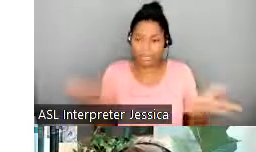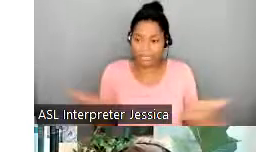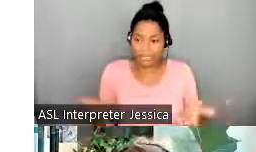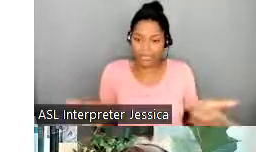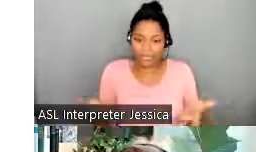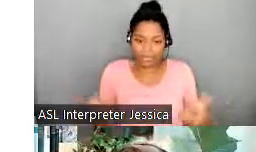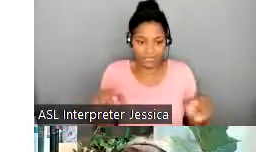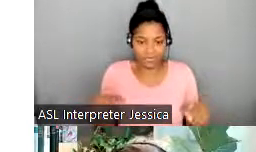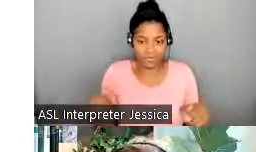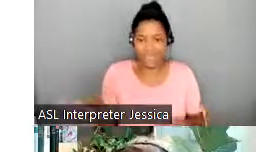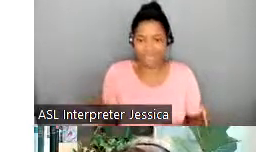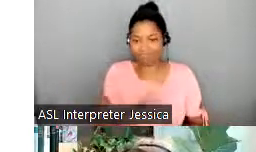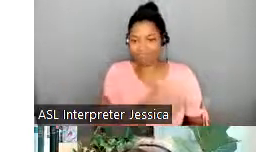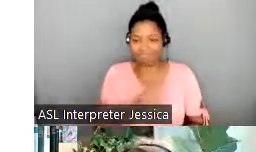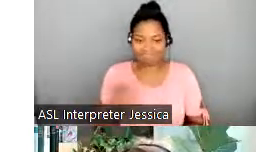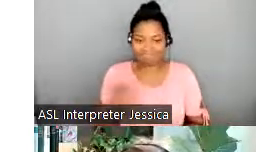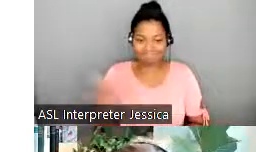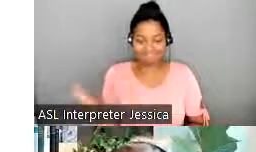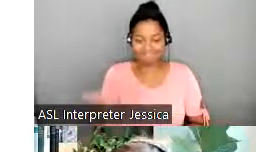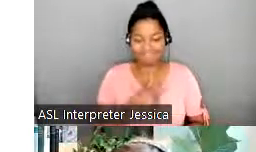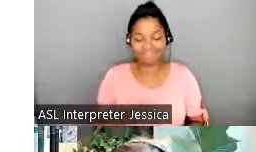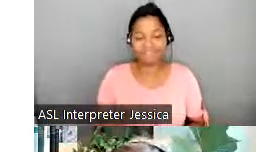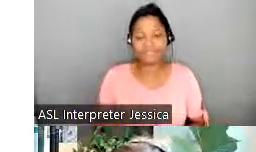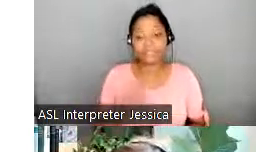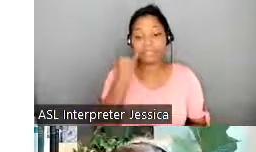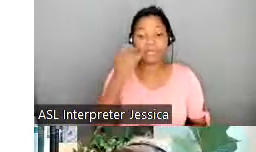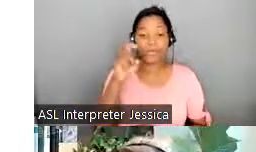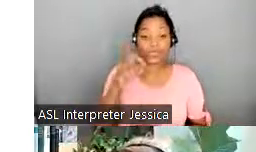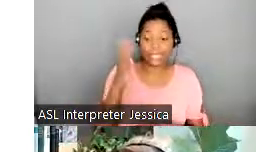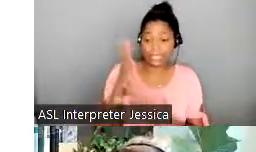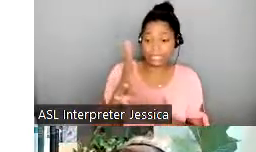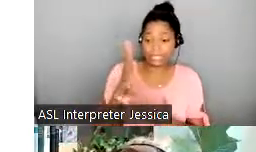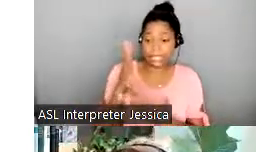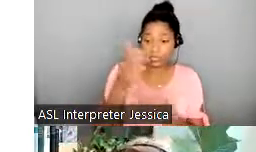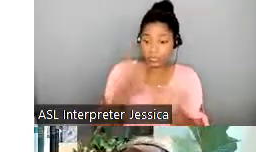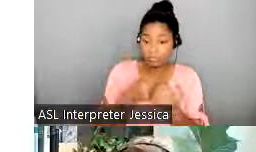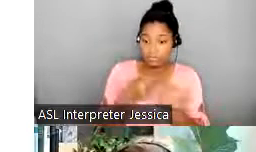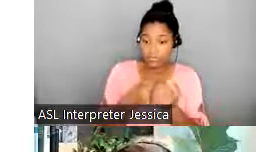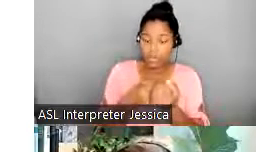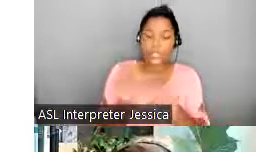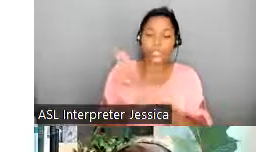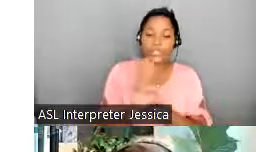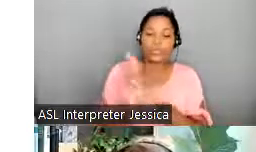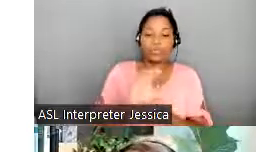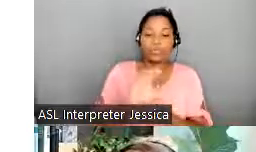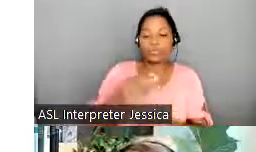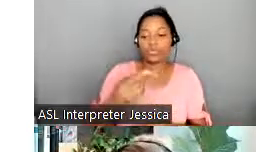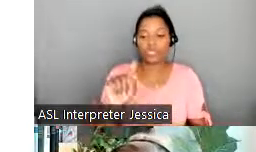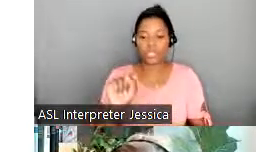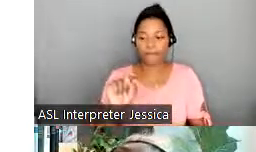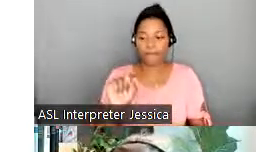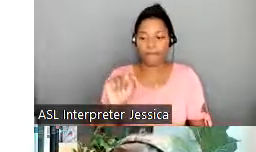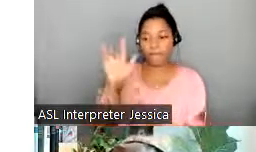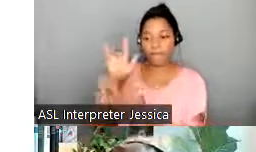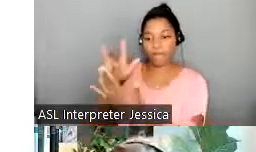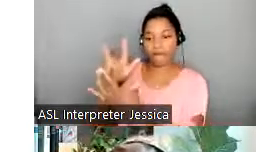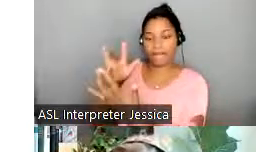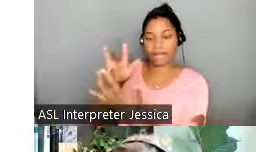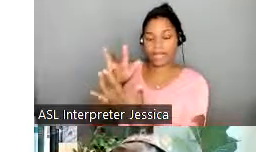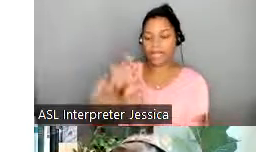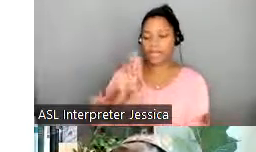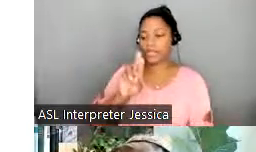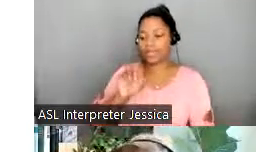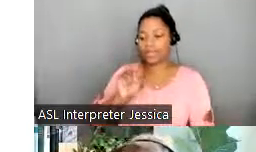the summit. If you do need technical support, you can also use the chat feature to get in touch with the US Aging team